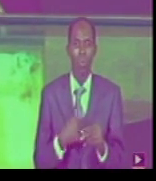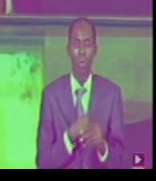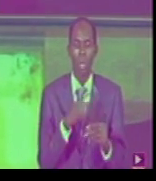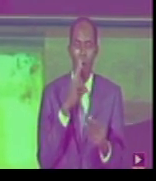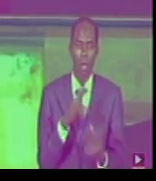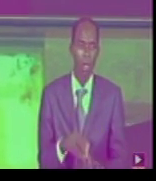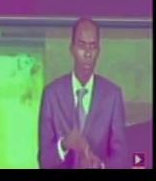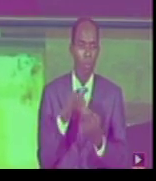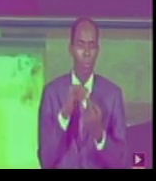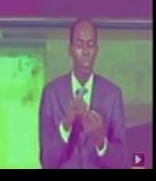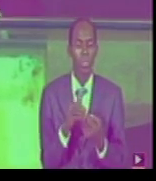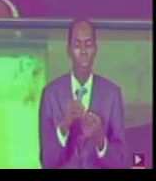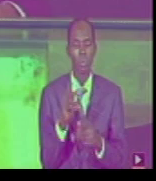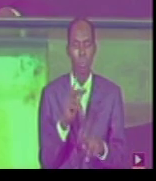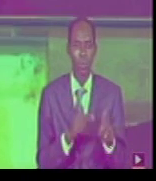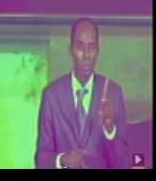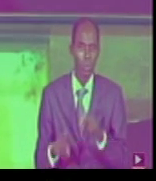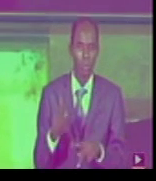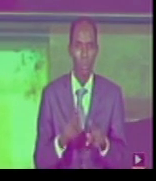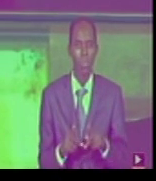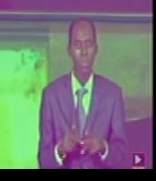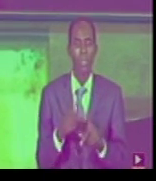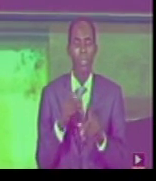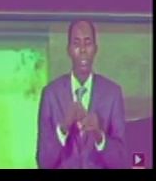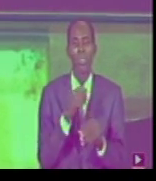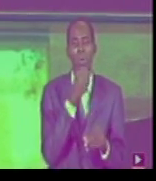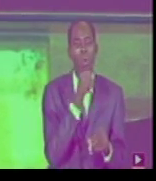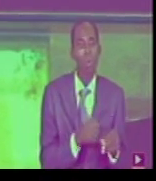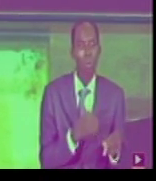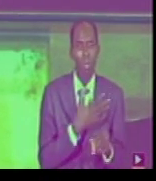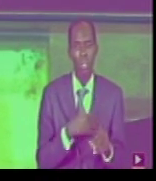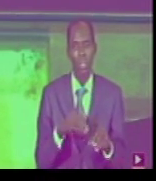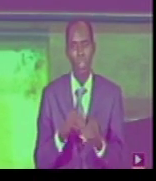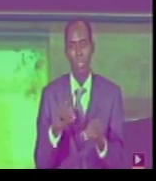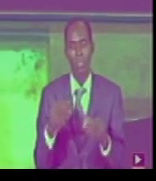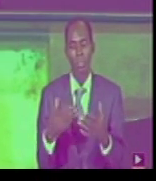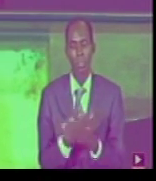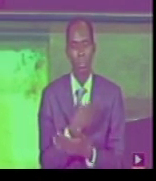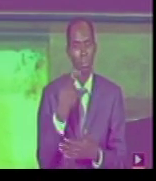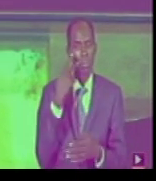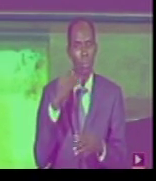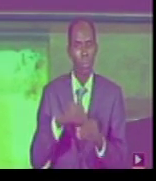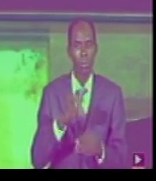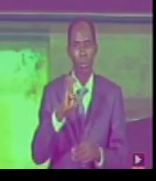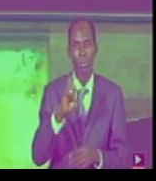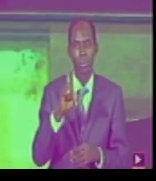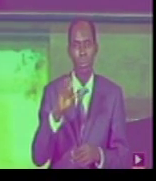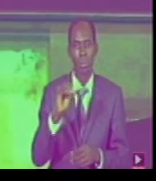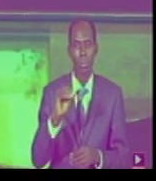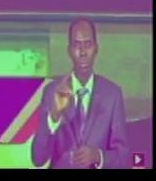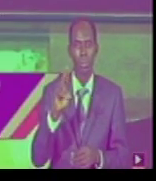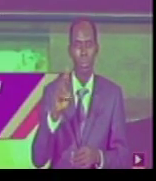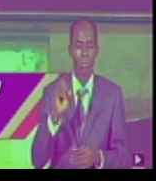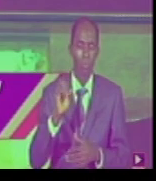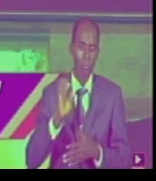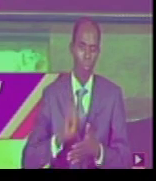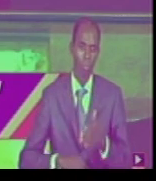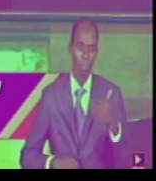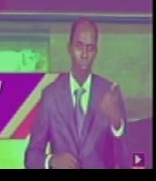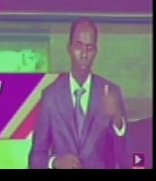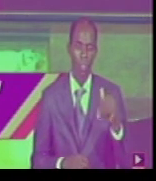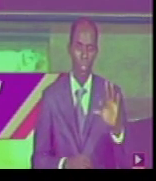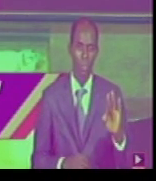old, peculiar in the new. Come to Exodus chapter 19. Exodus